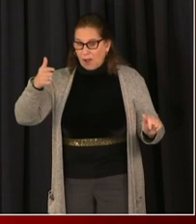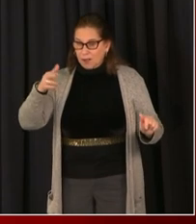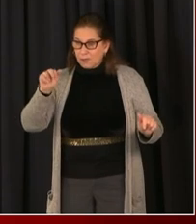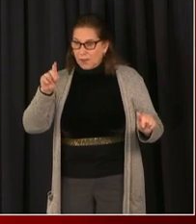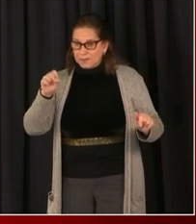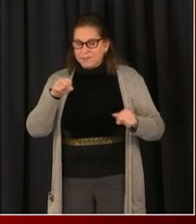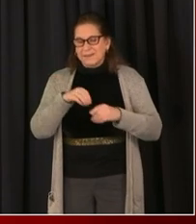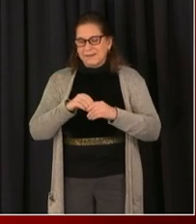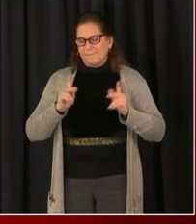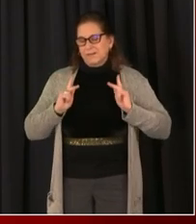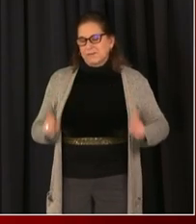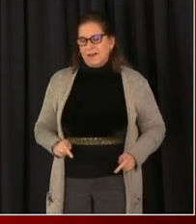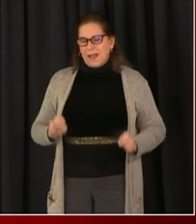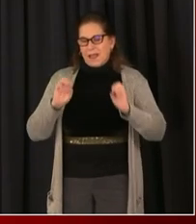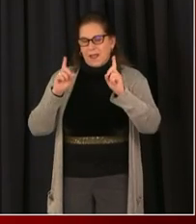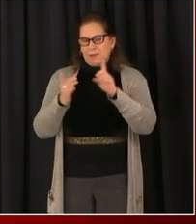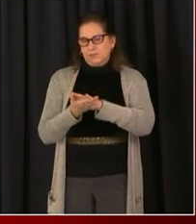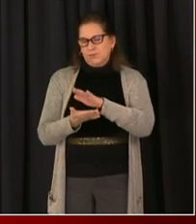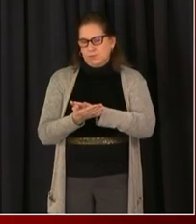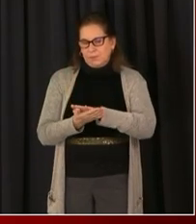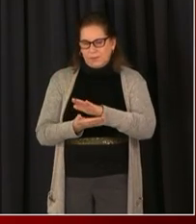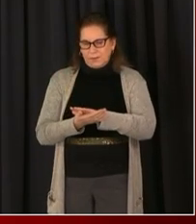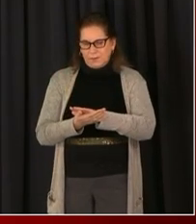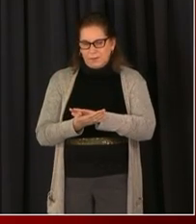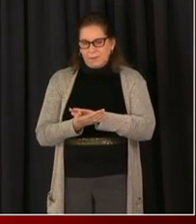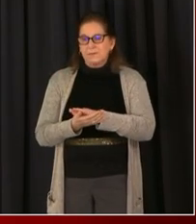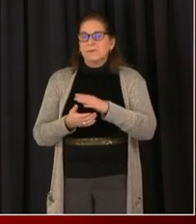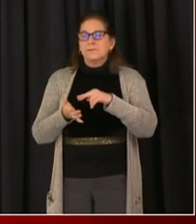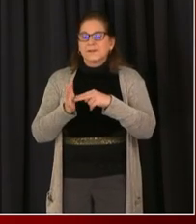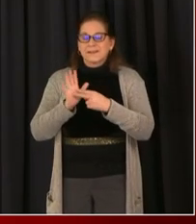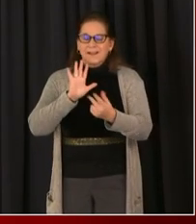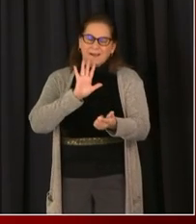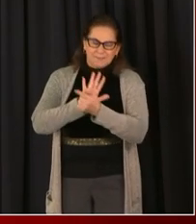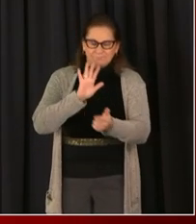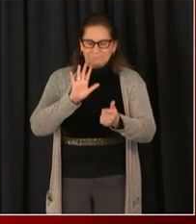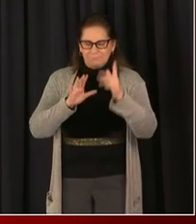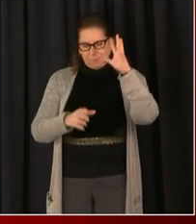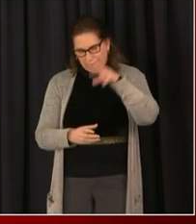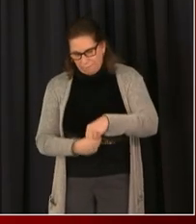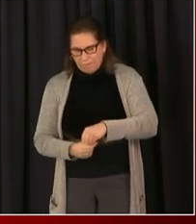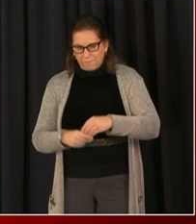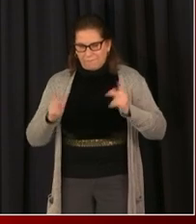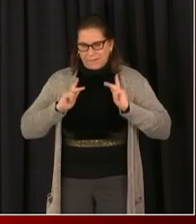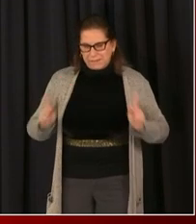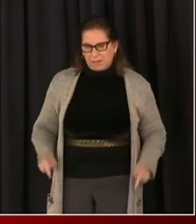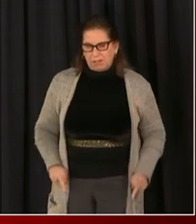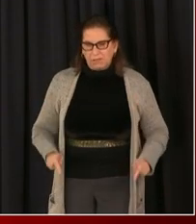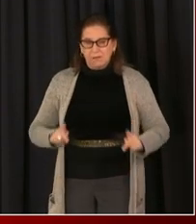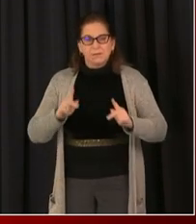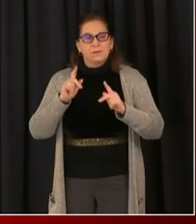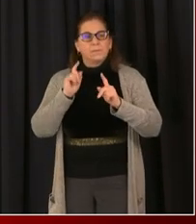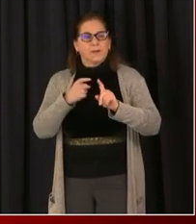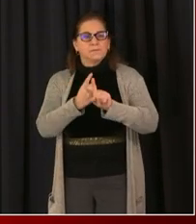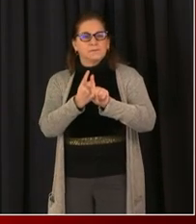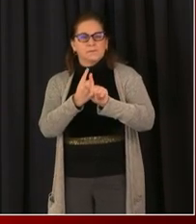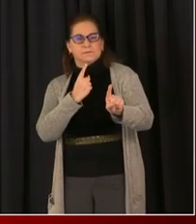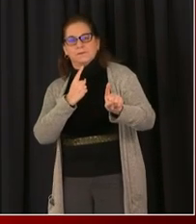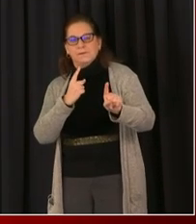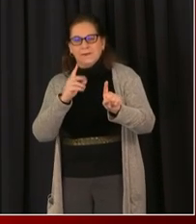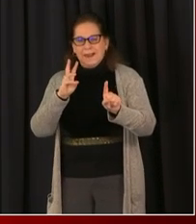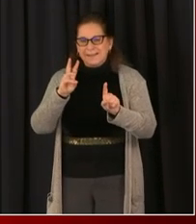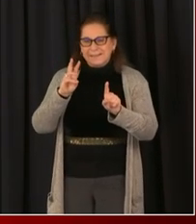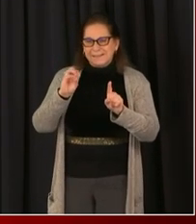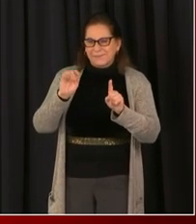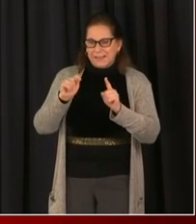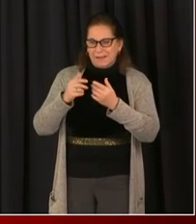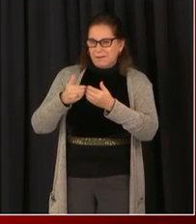involve activities where students might come within 6 feet of one another. Finally, the Department of Parks and